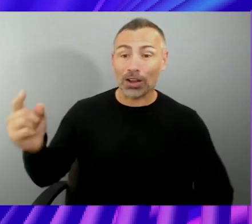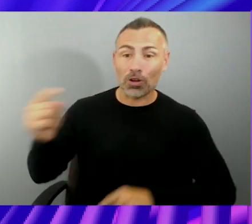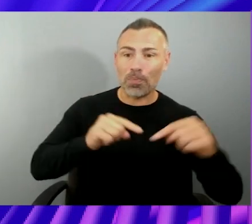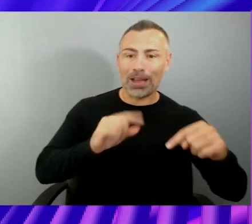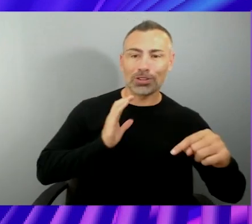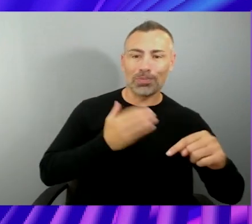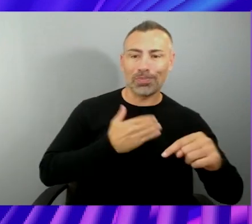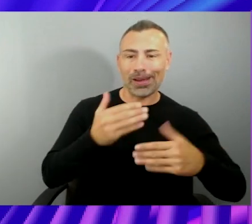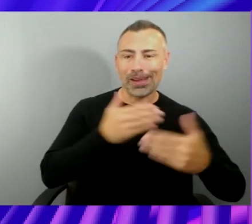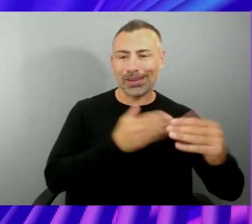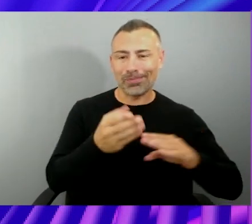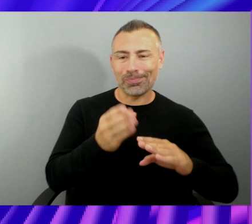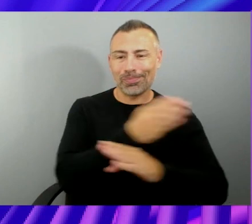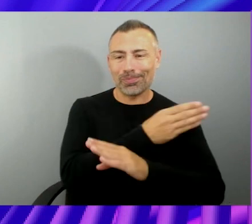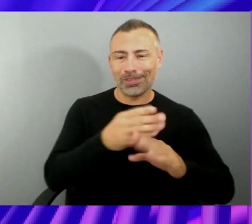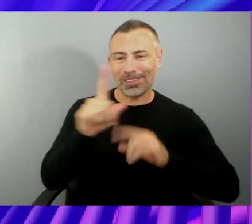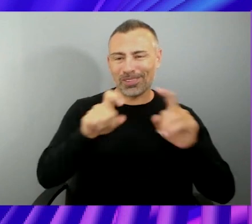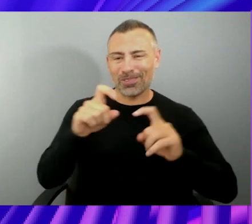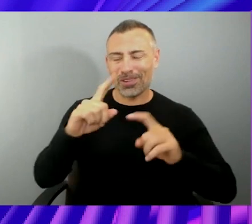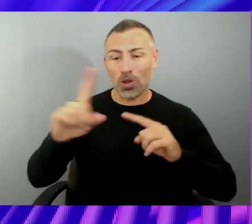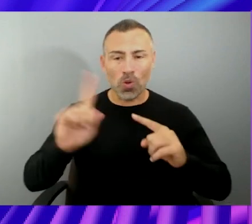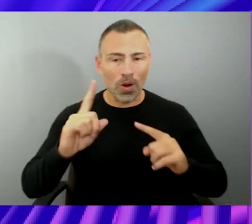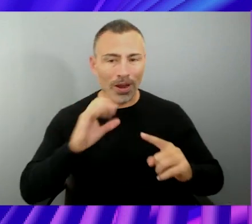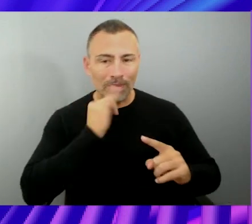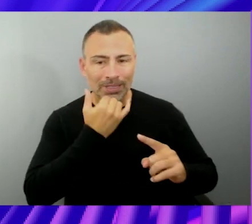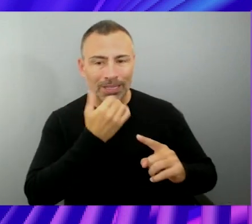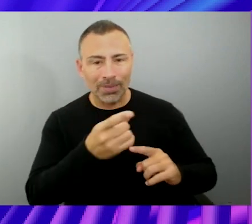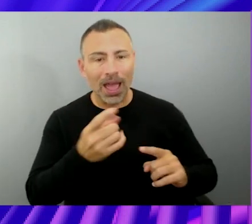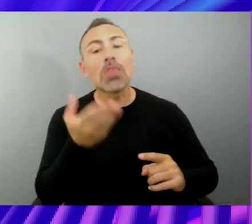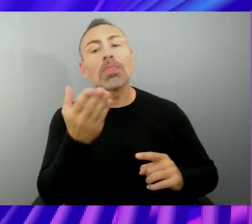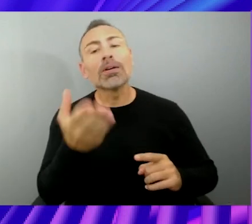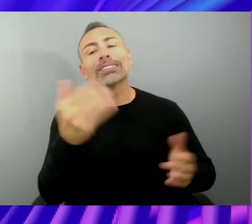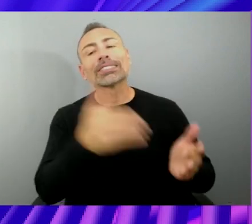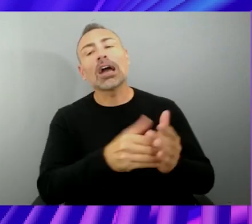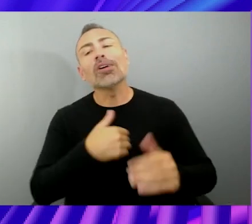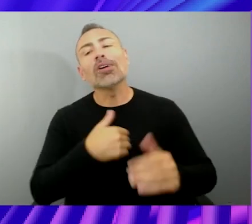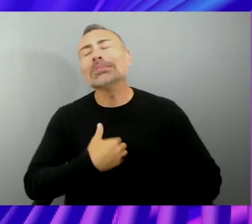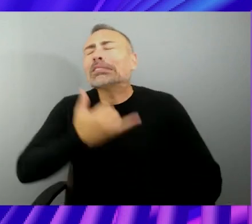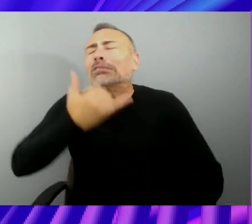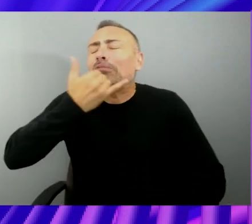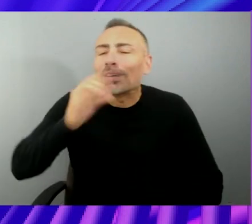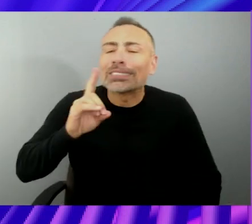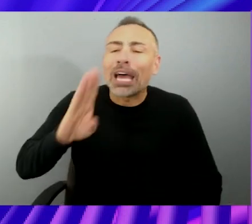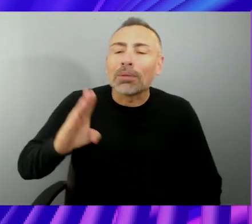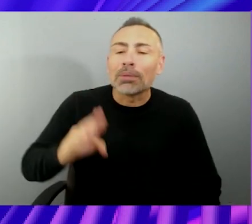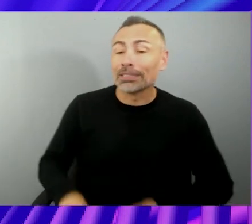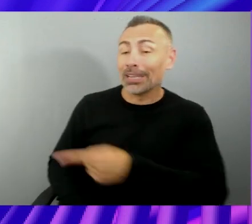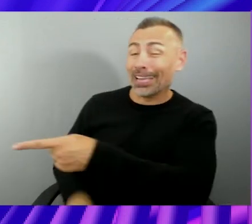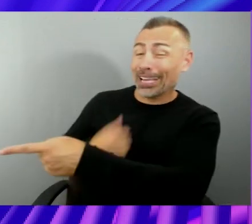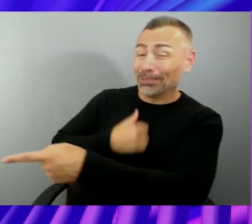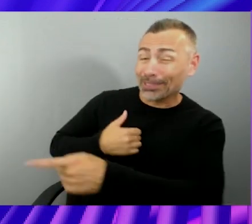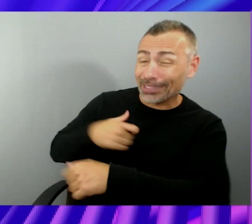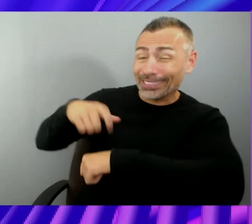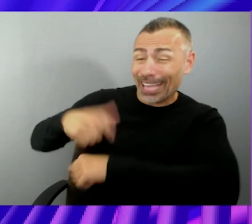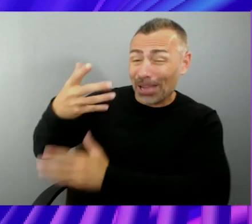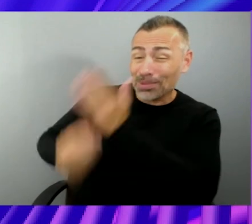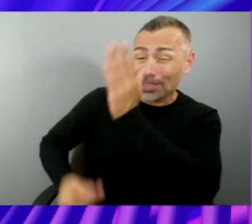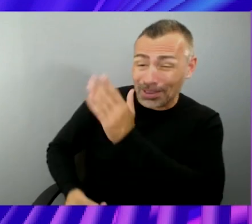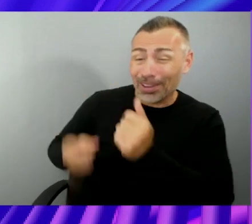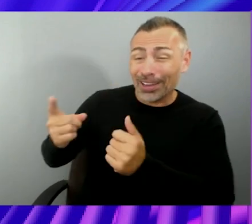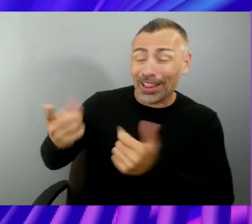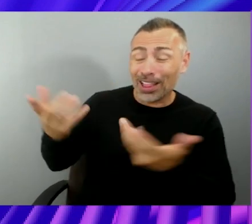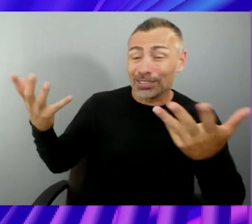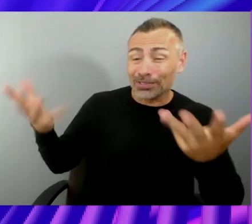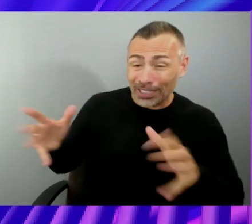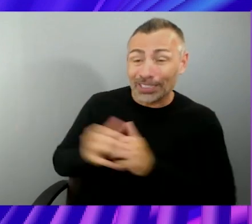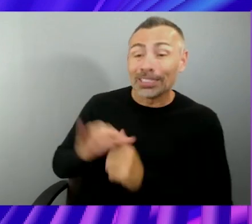I can And there run it real is quick. again. Yep, I broke. Oh, that's why. I'm in the wrong database. But hey, we're about out of time. Let's get a closing. Jason, thank you very